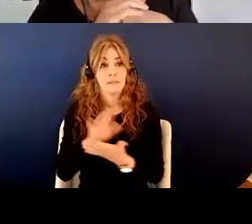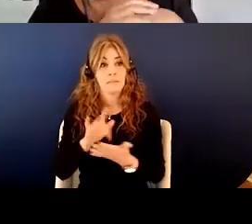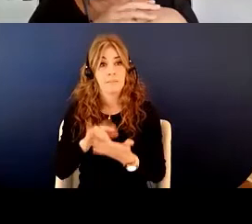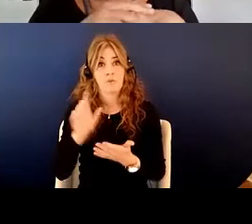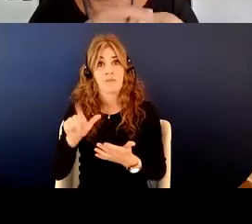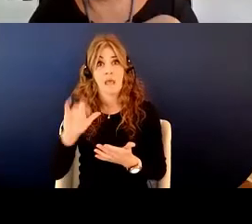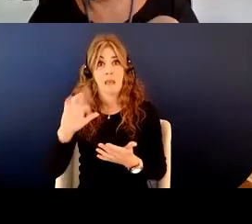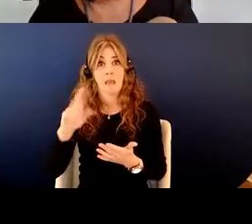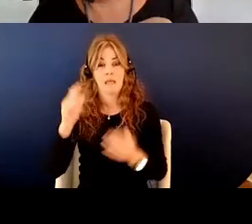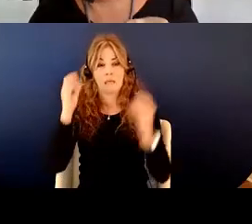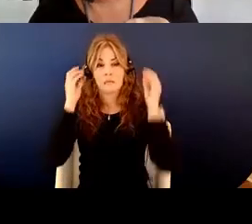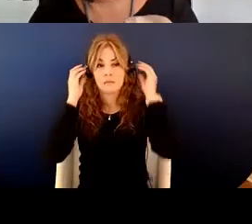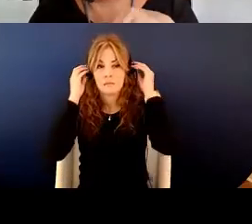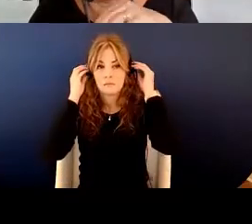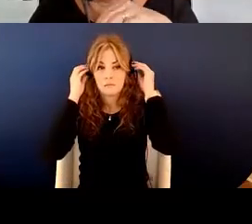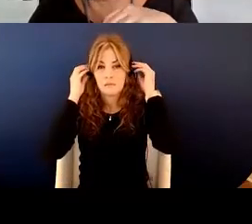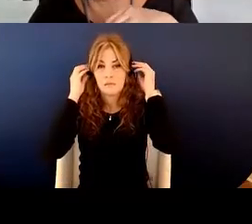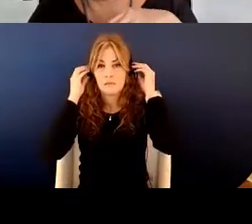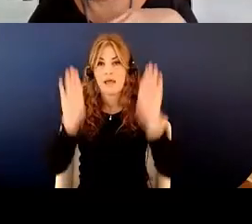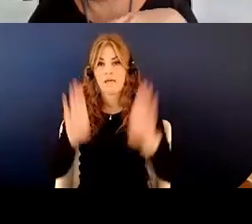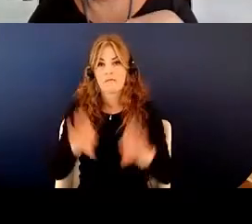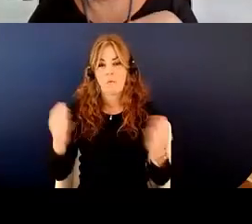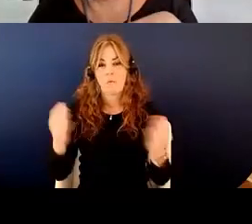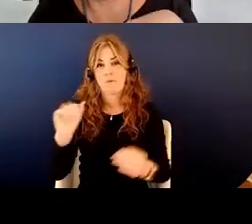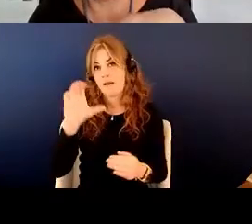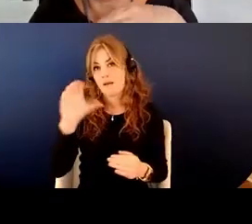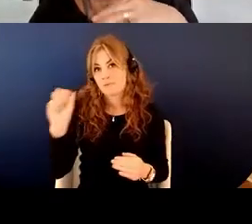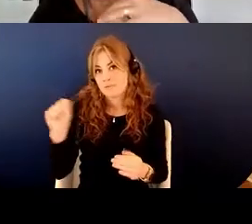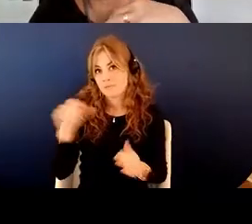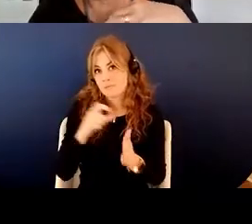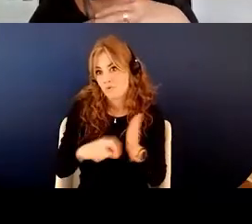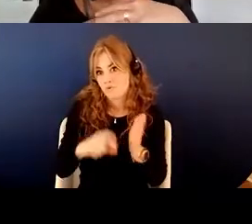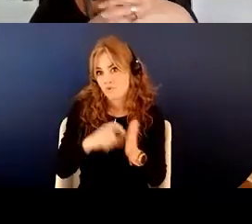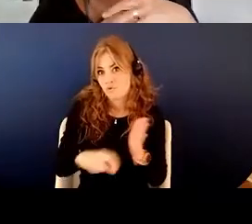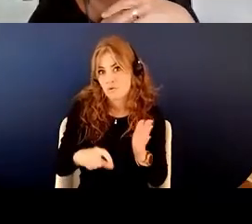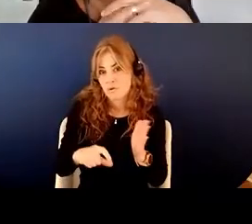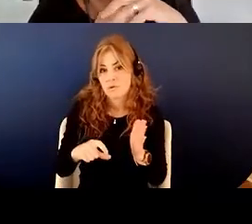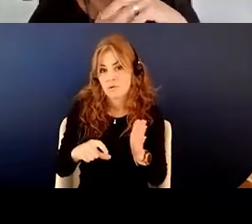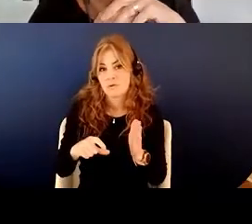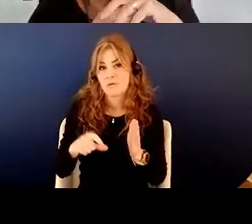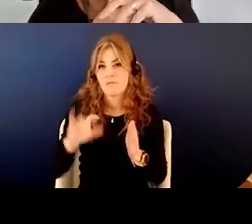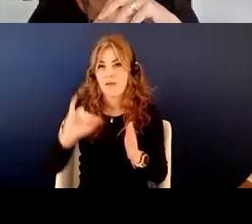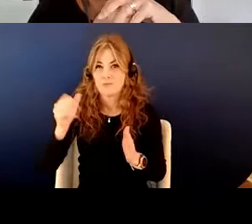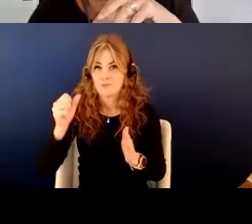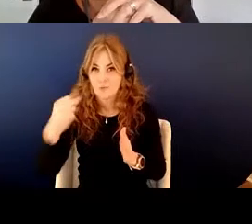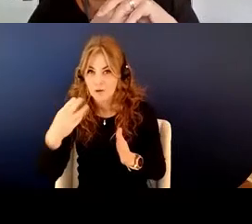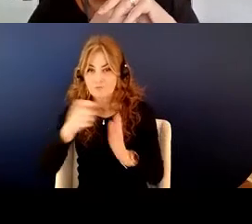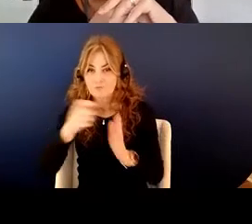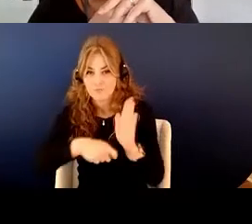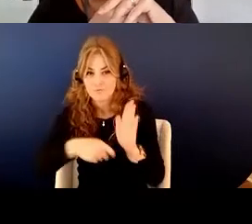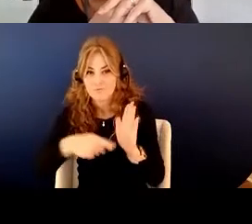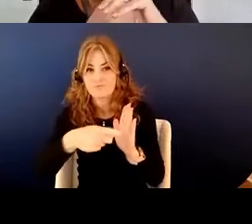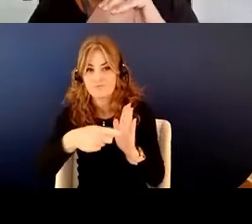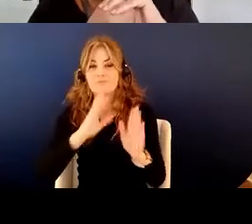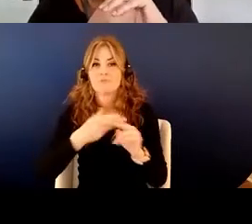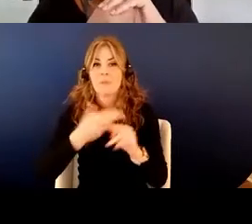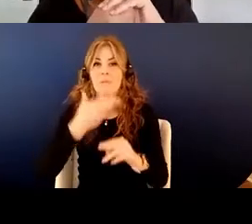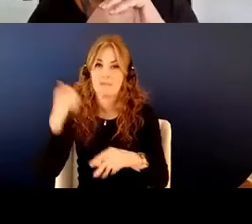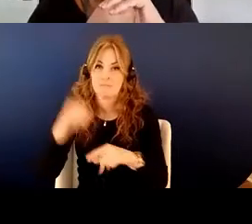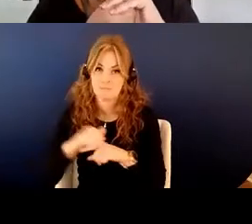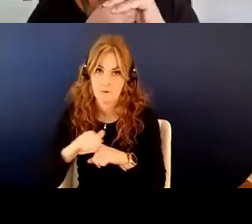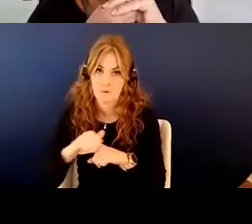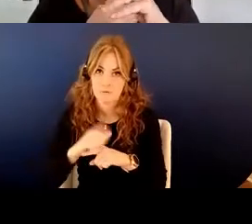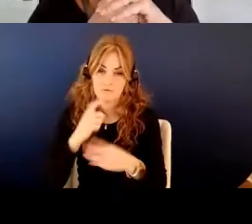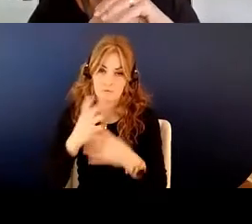a link to an open access article written by Josh that talks about best practice